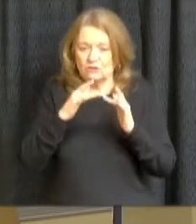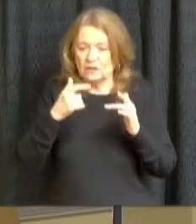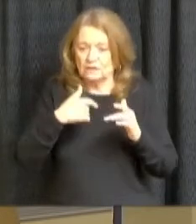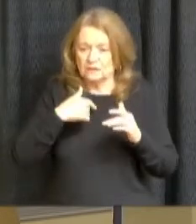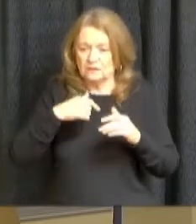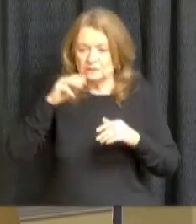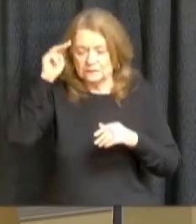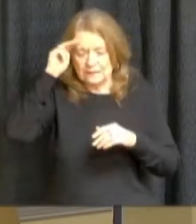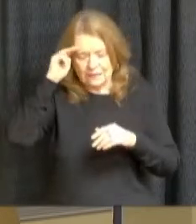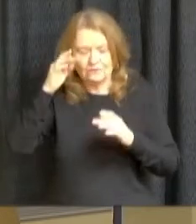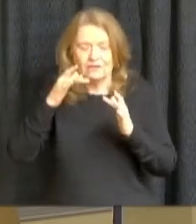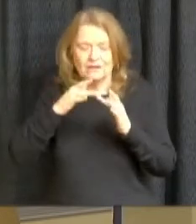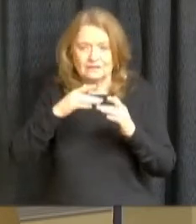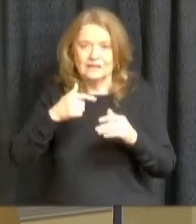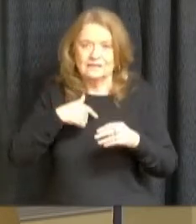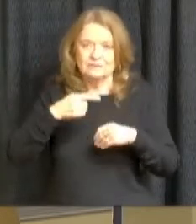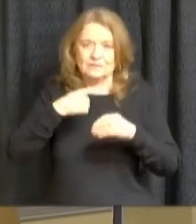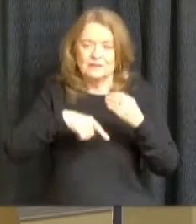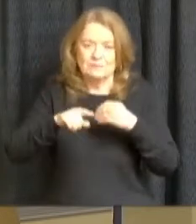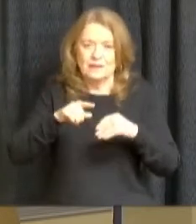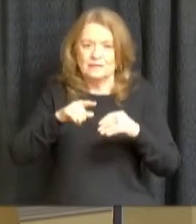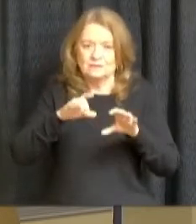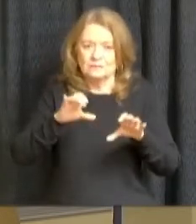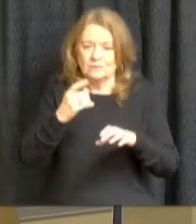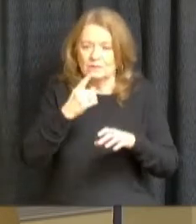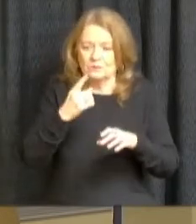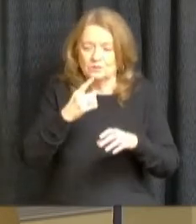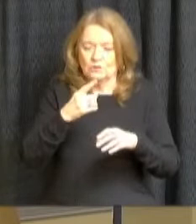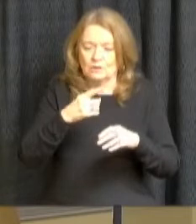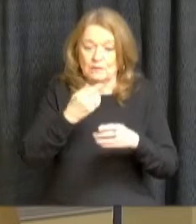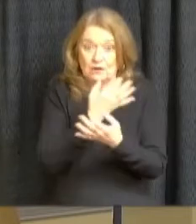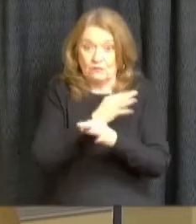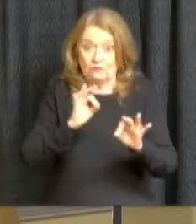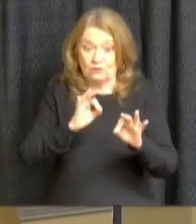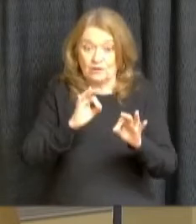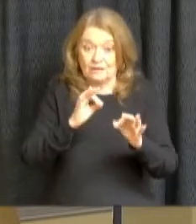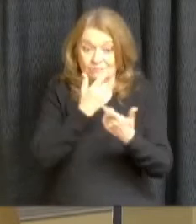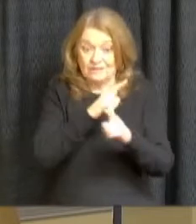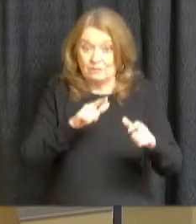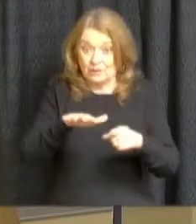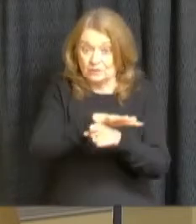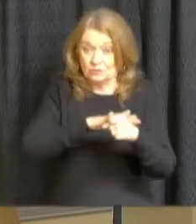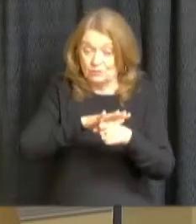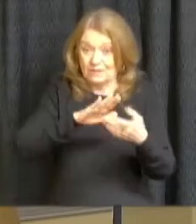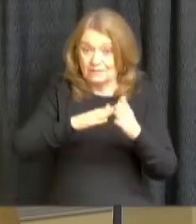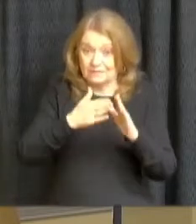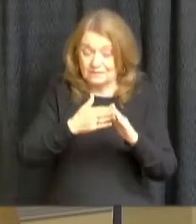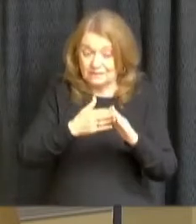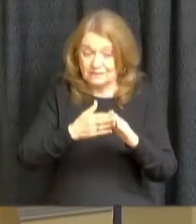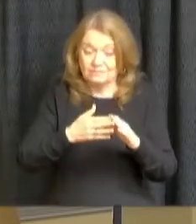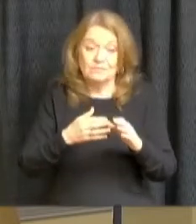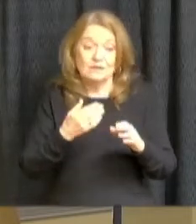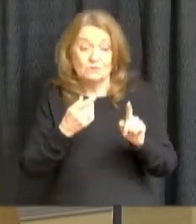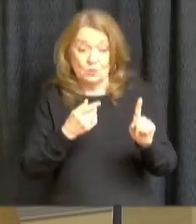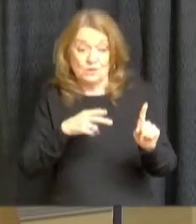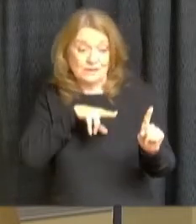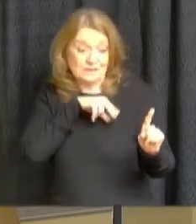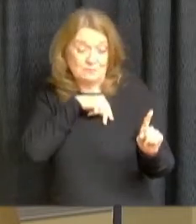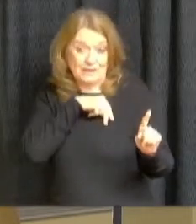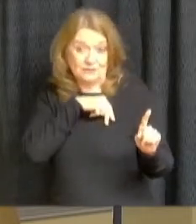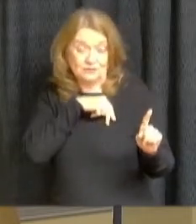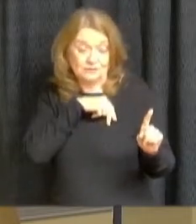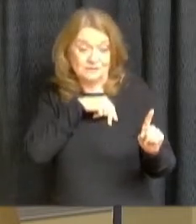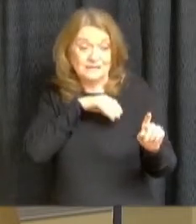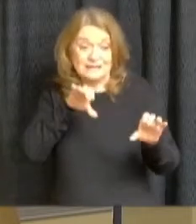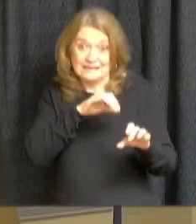about a project that he was doing. He heard about my little free libraries around the city that I was doing. And so for one of his badges, he also